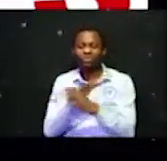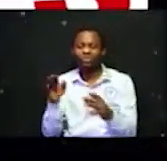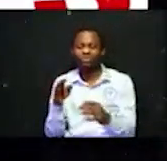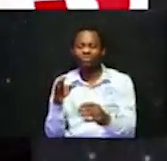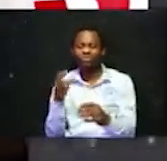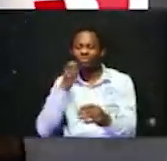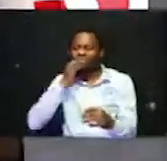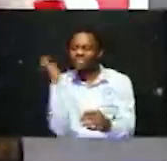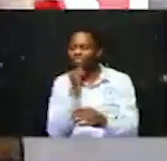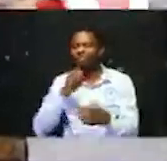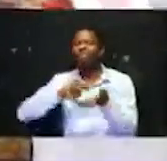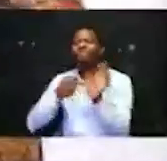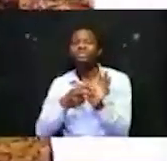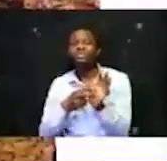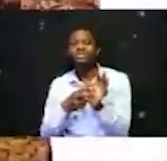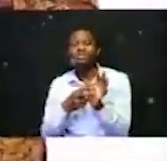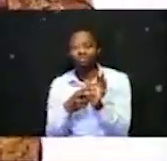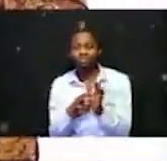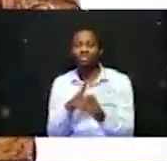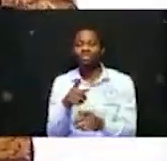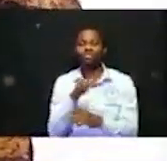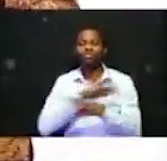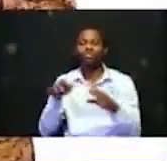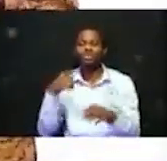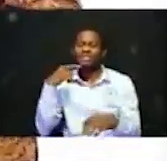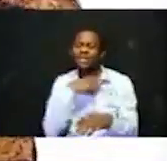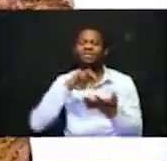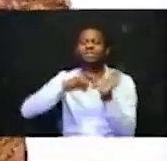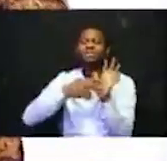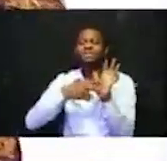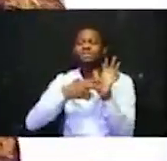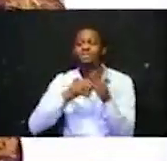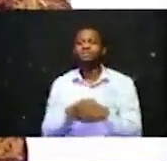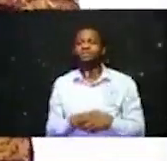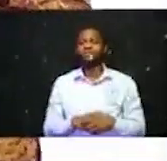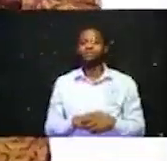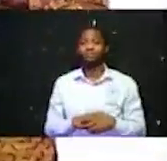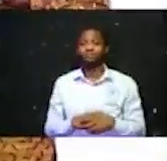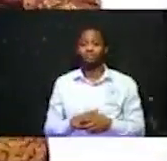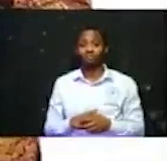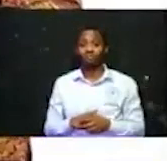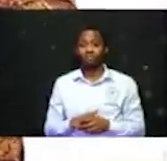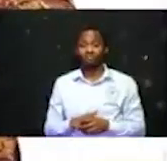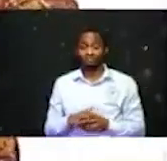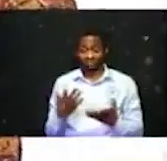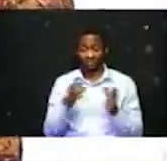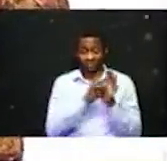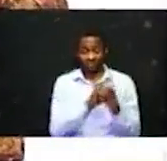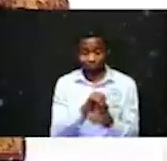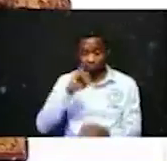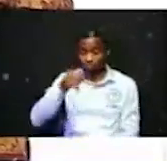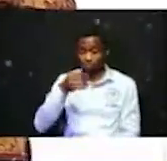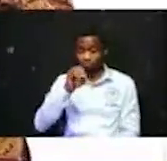them every bone ho asie ne say and your lips from telling lies anyone no every nada ho. Let the good man Job